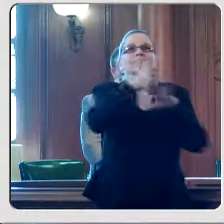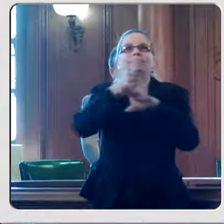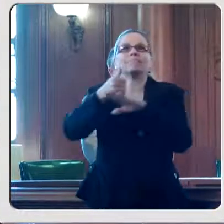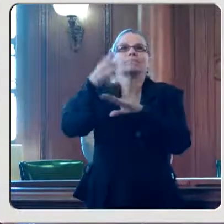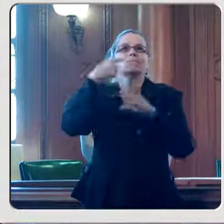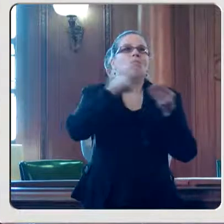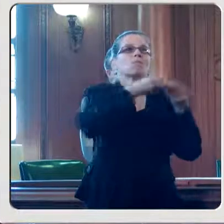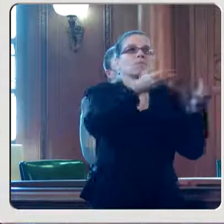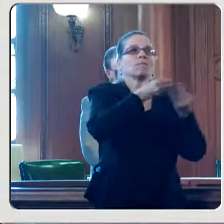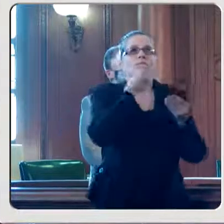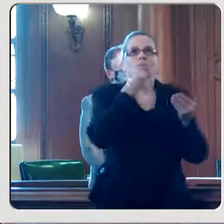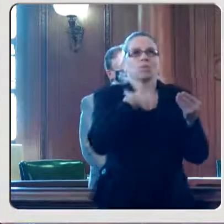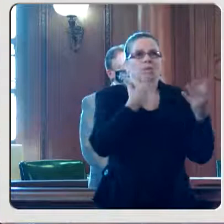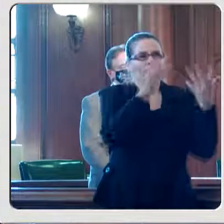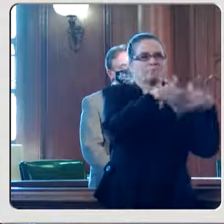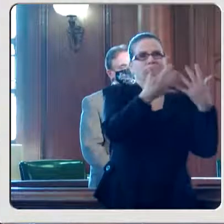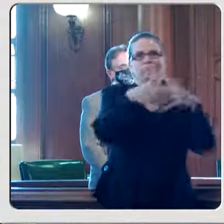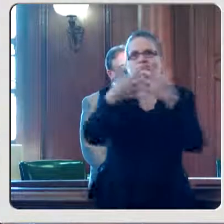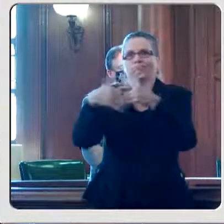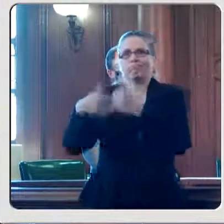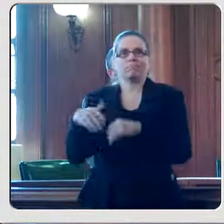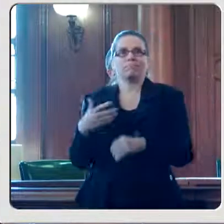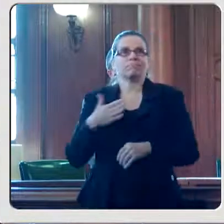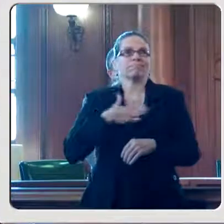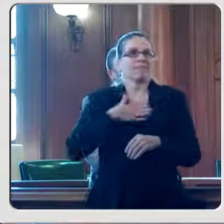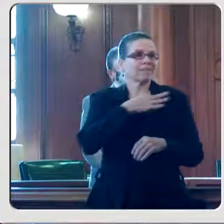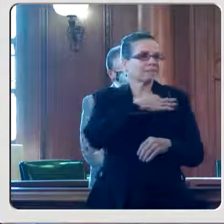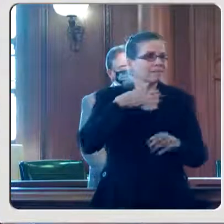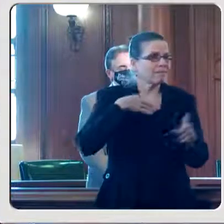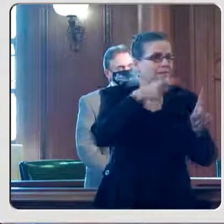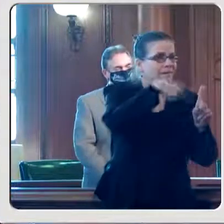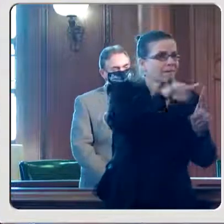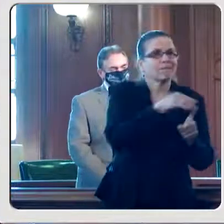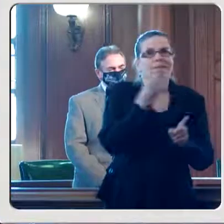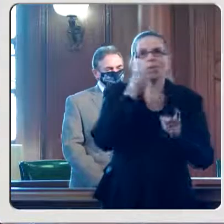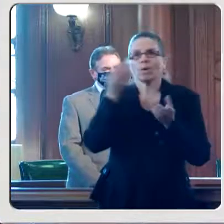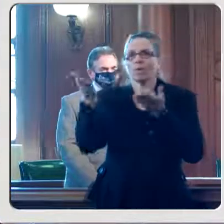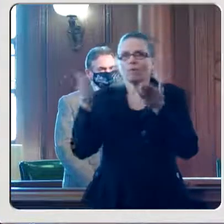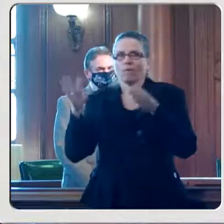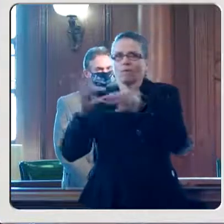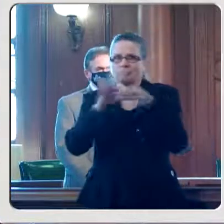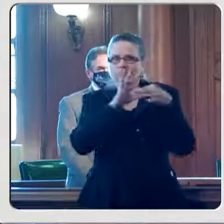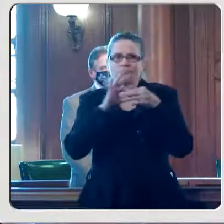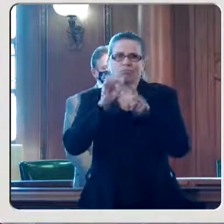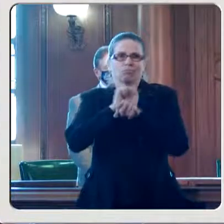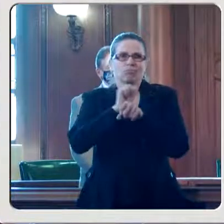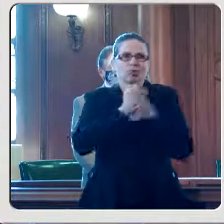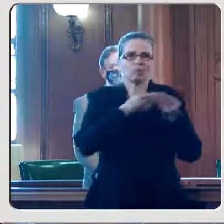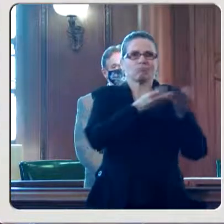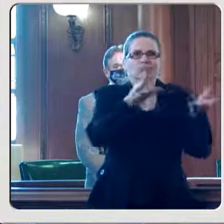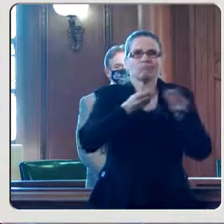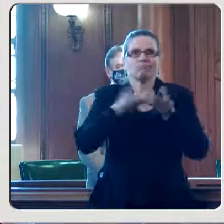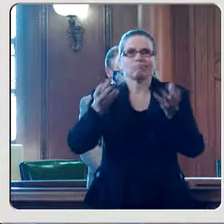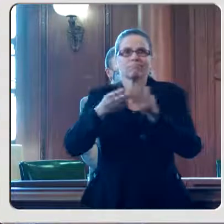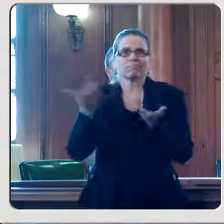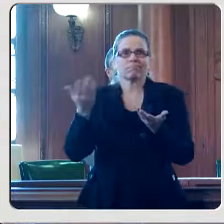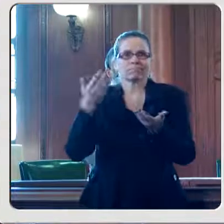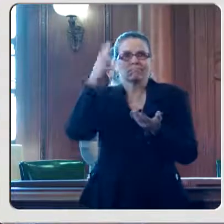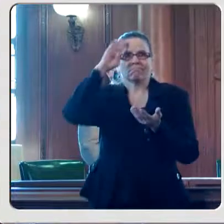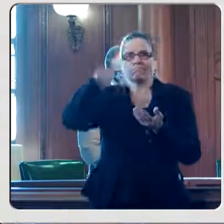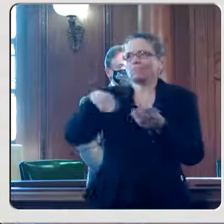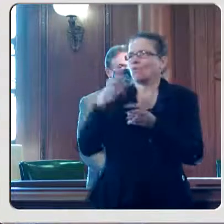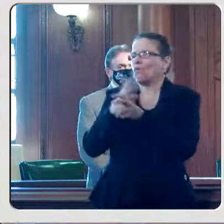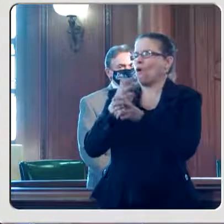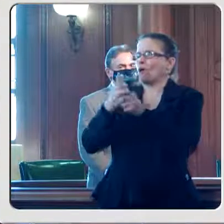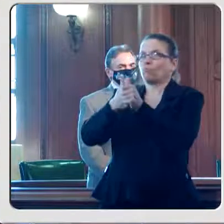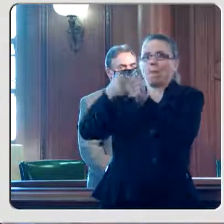well. You know, as we continued our remote learning, we found a way to get the meals to our